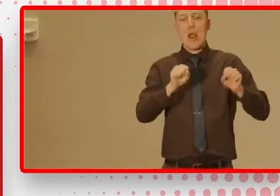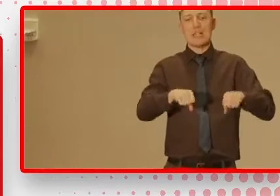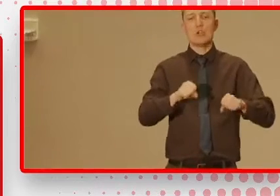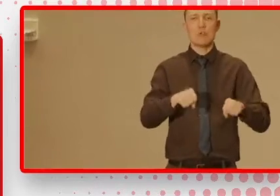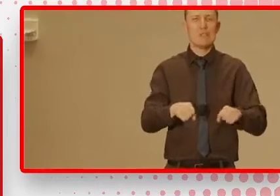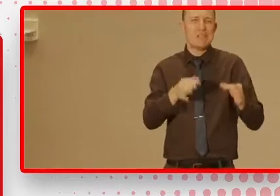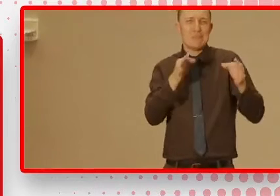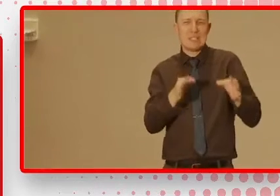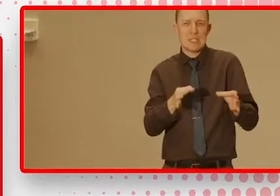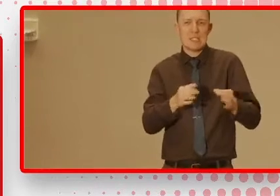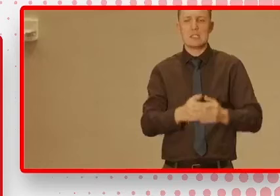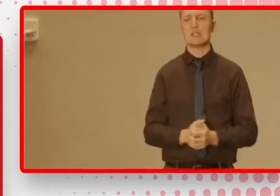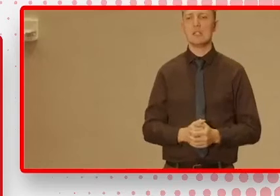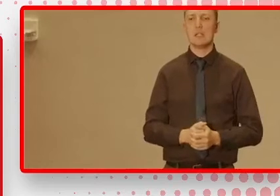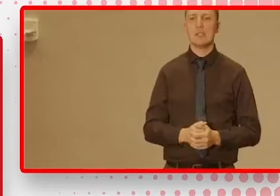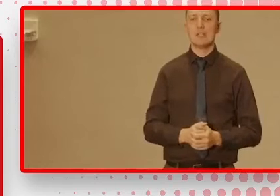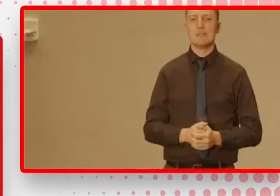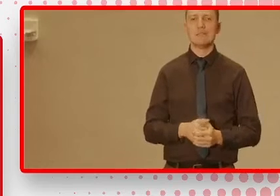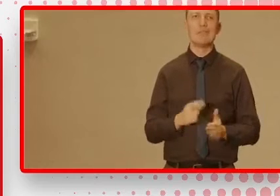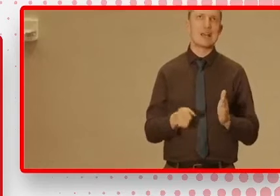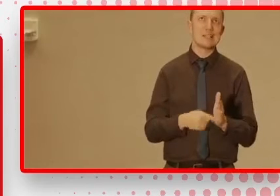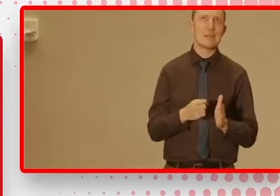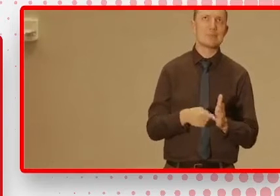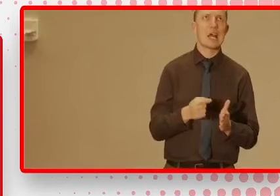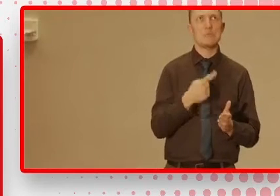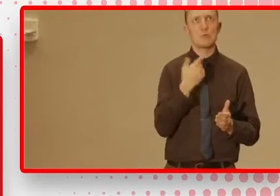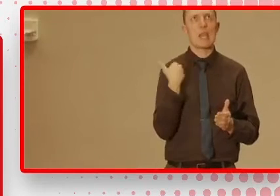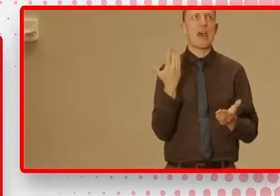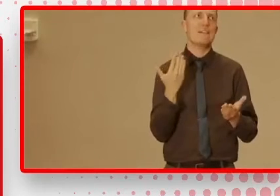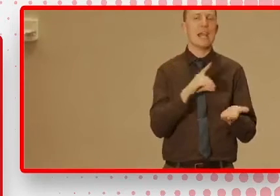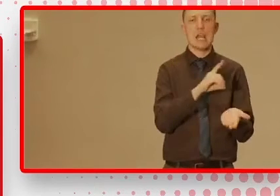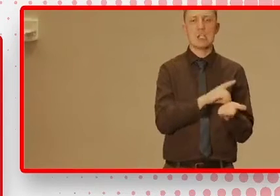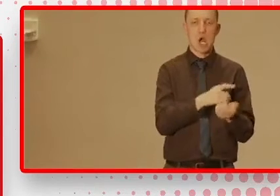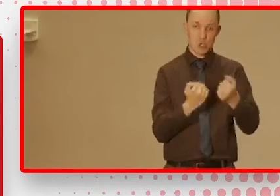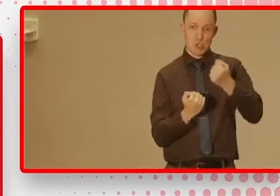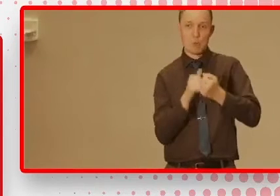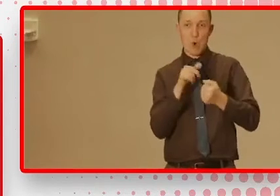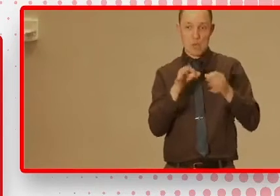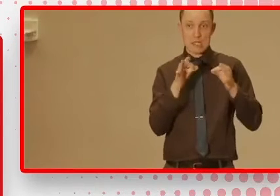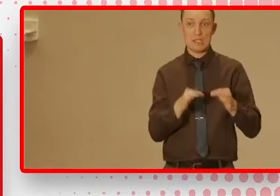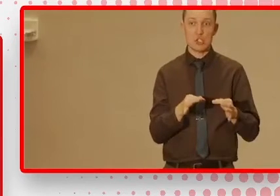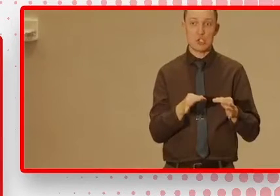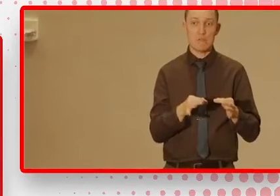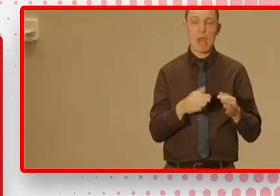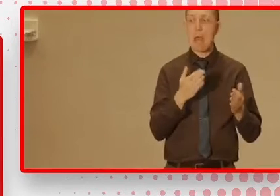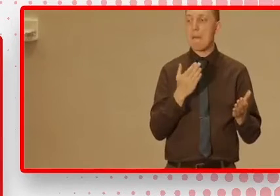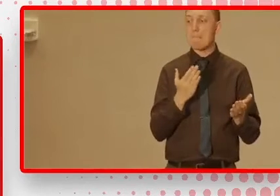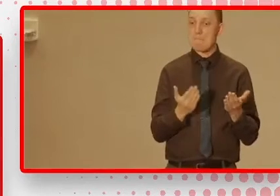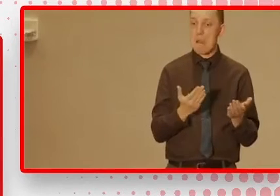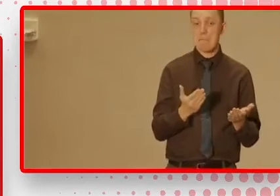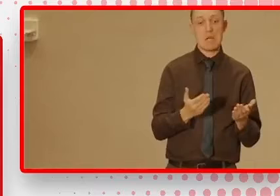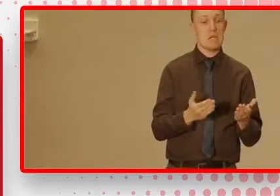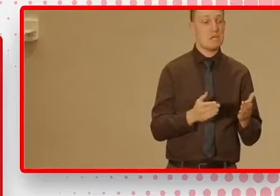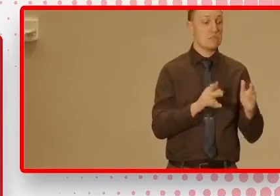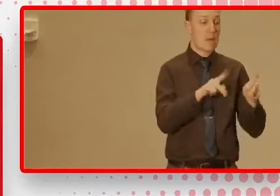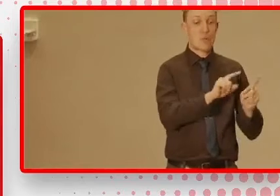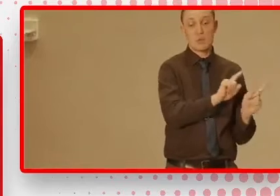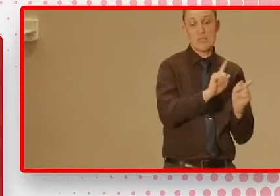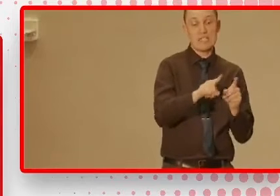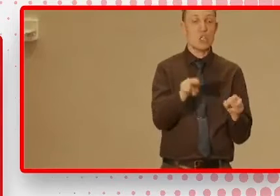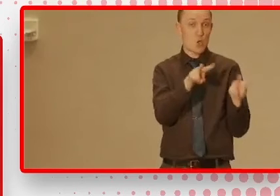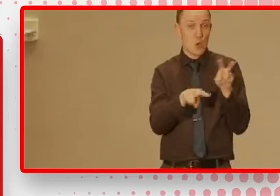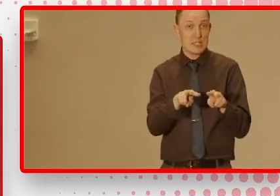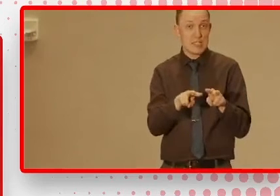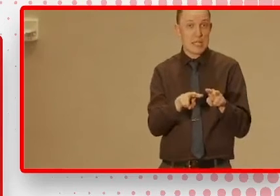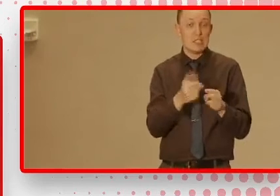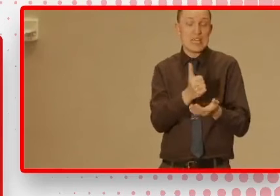And a lot of times we get the documentation to support that. We may have to send an individual for assessments or evaluations to help us determine